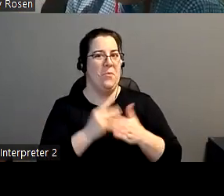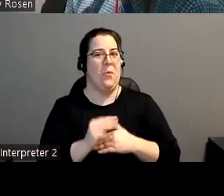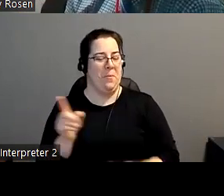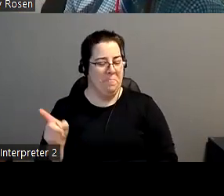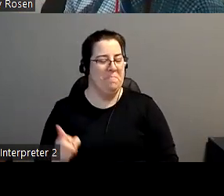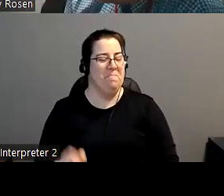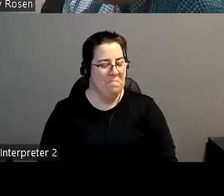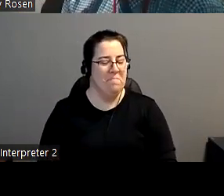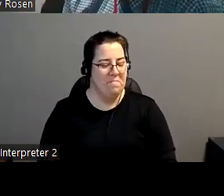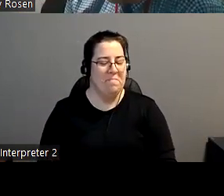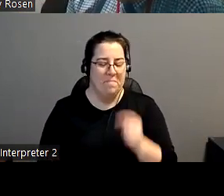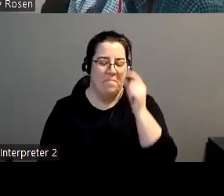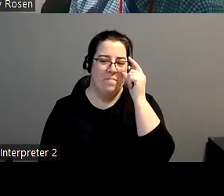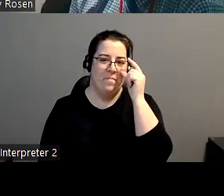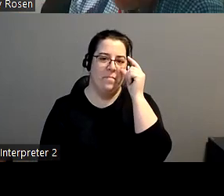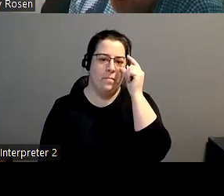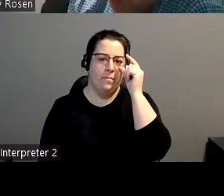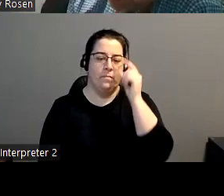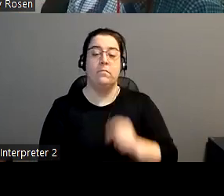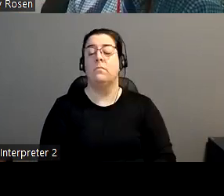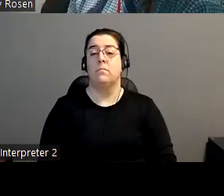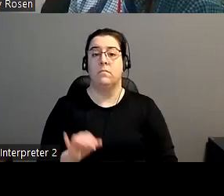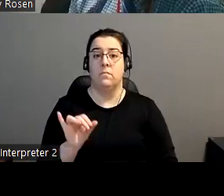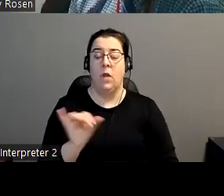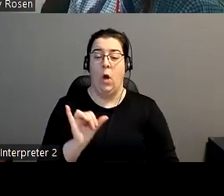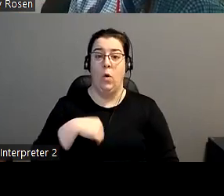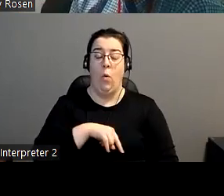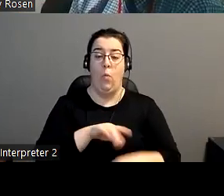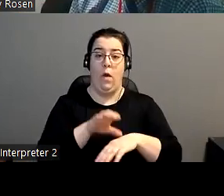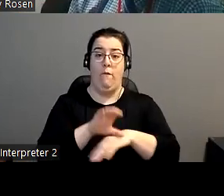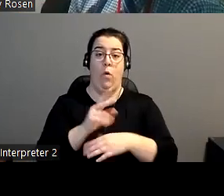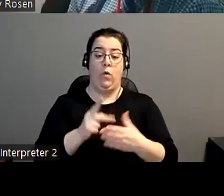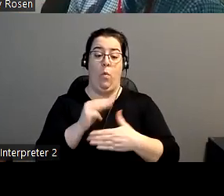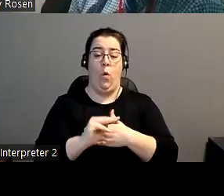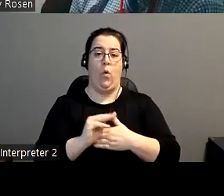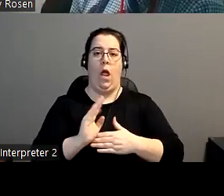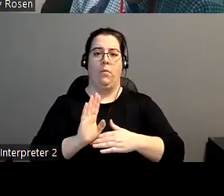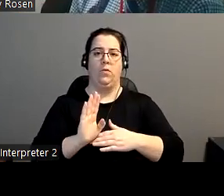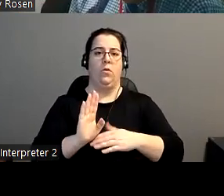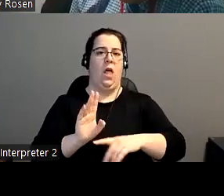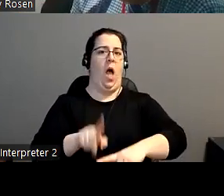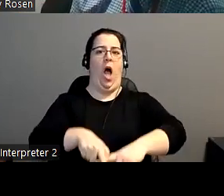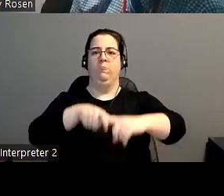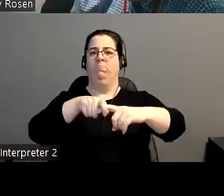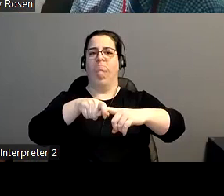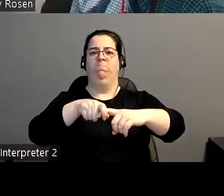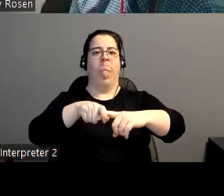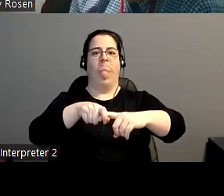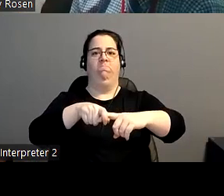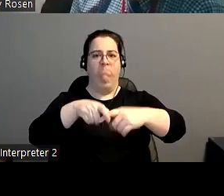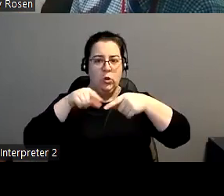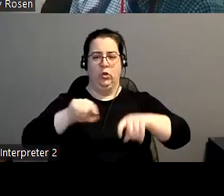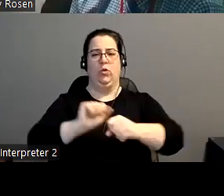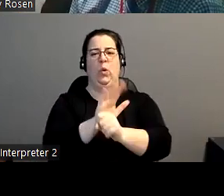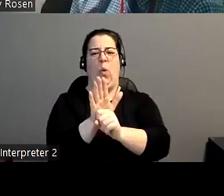We also slowed the program down and stopped it at the height of COVID and are just ramping it